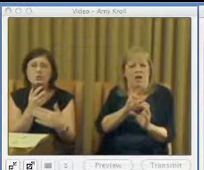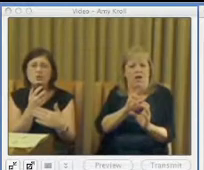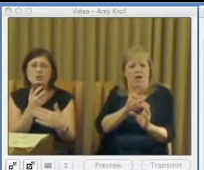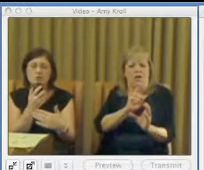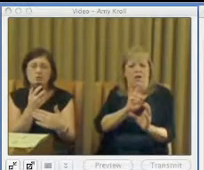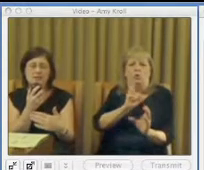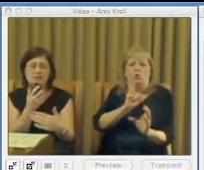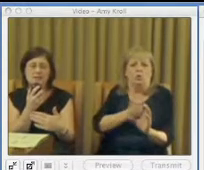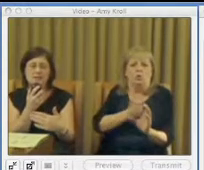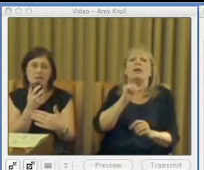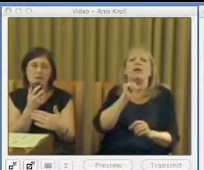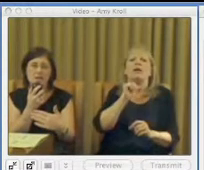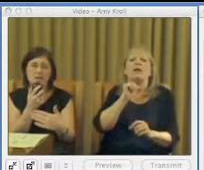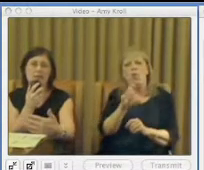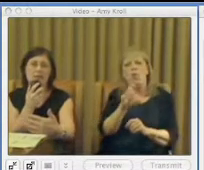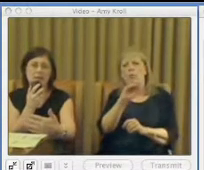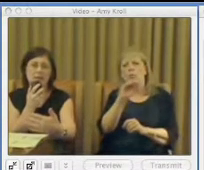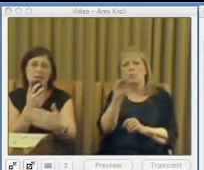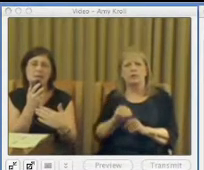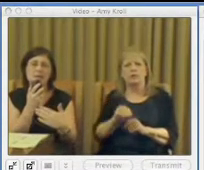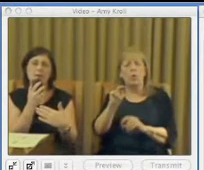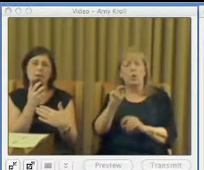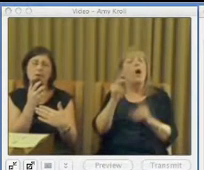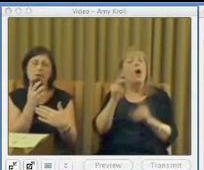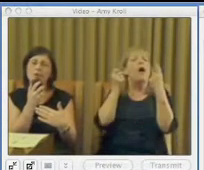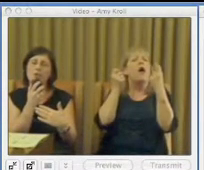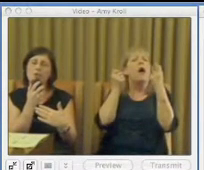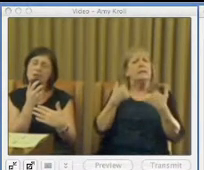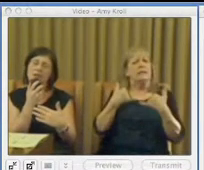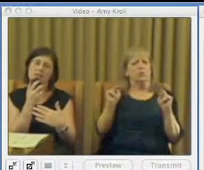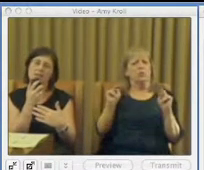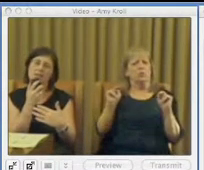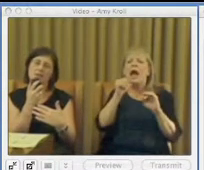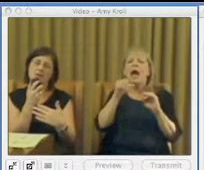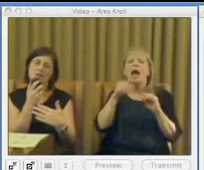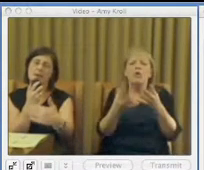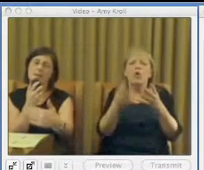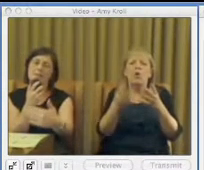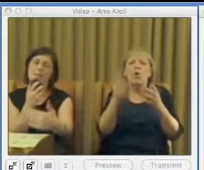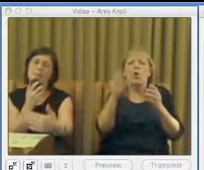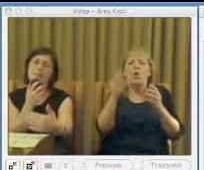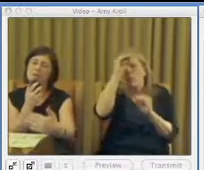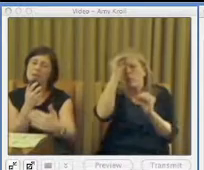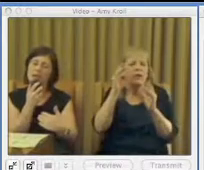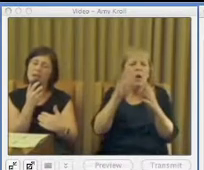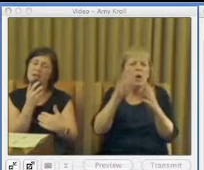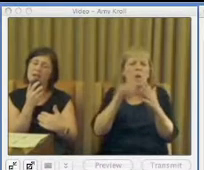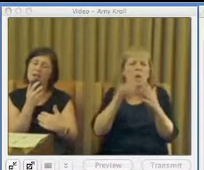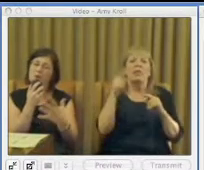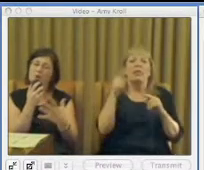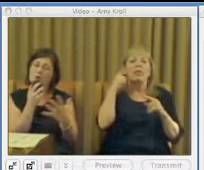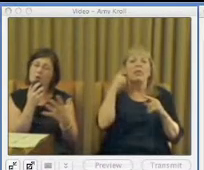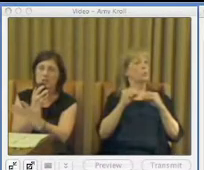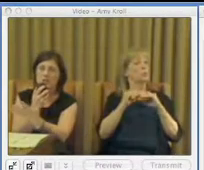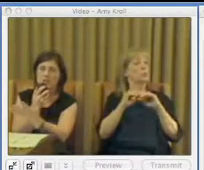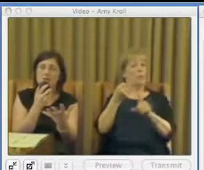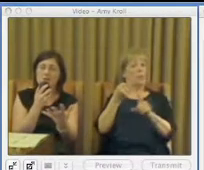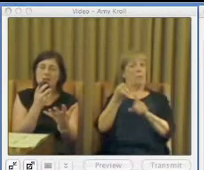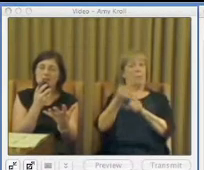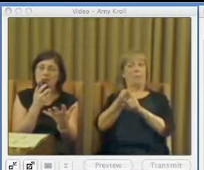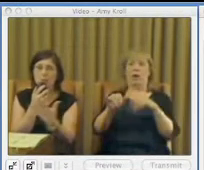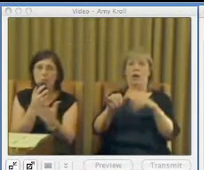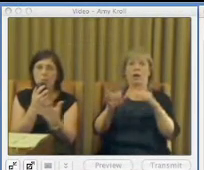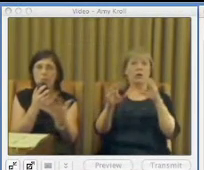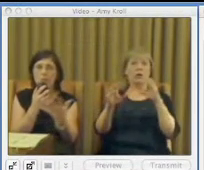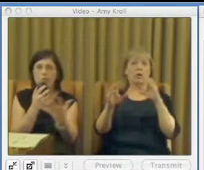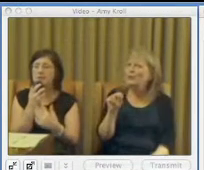neutral, completely neutral. I mean, neutral in the sense that they don't give their opinion, but not neutral in the sense that they don't have an impact on the communication, because they